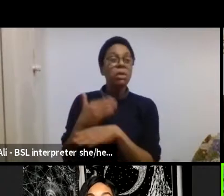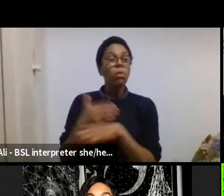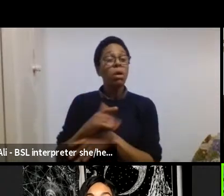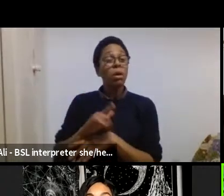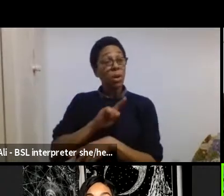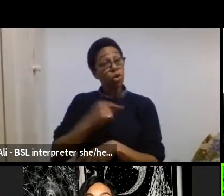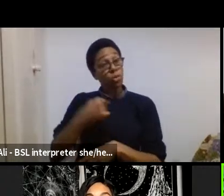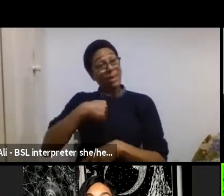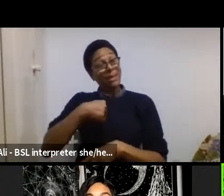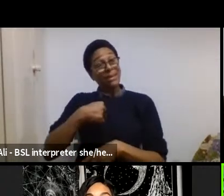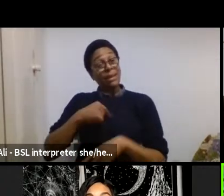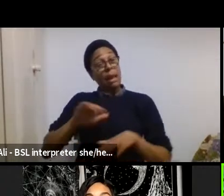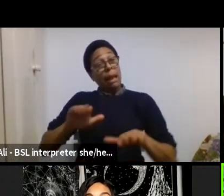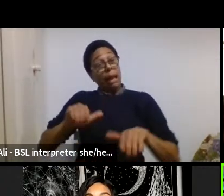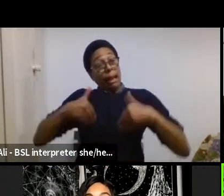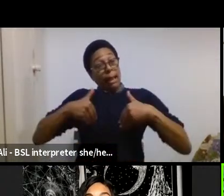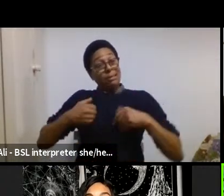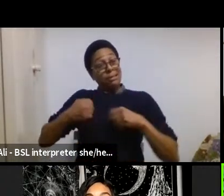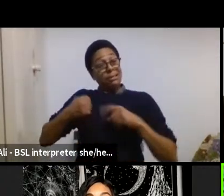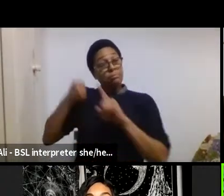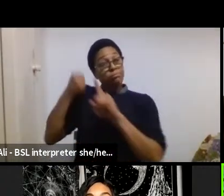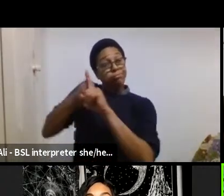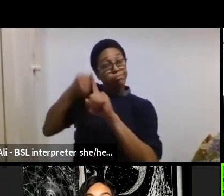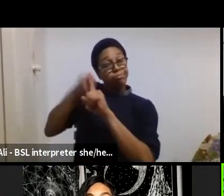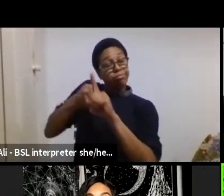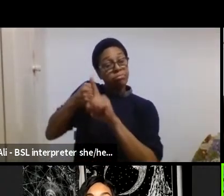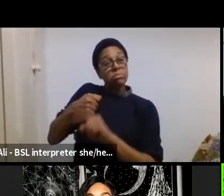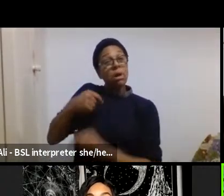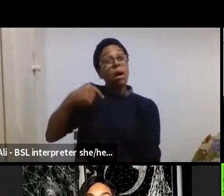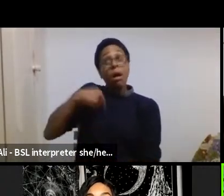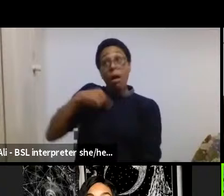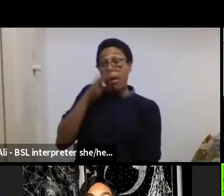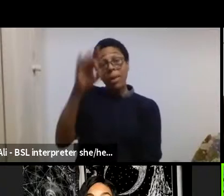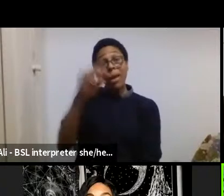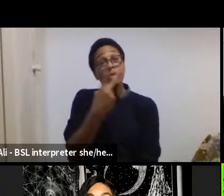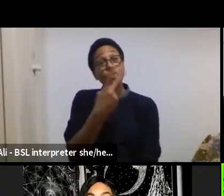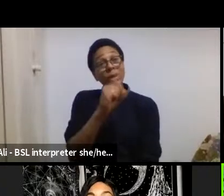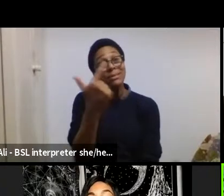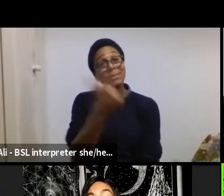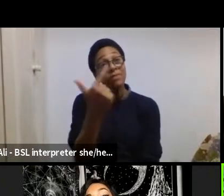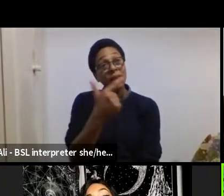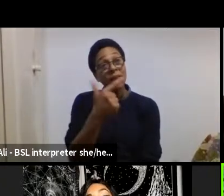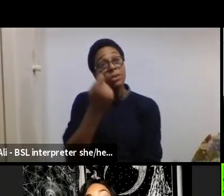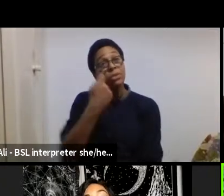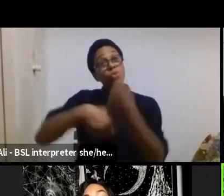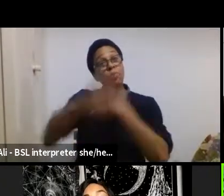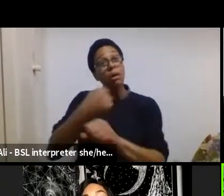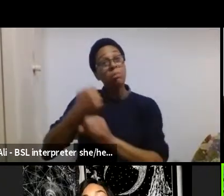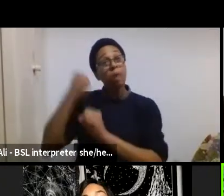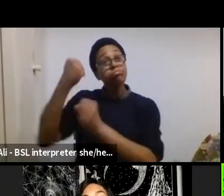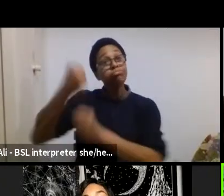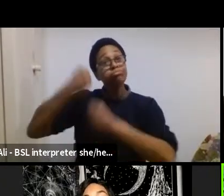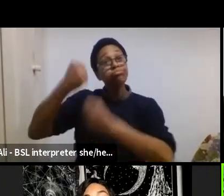was I applied to be a Stonewall Young Campaigner at the end of 2017. And in the options of